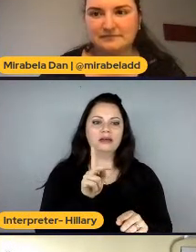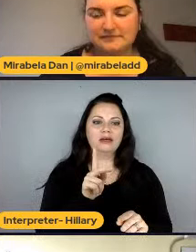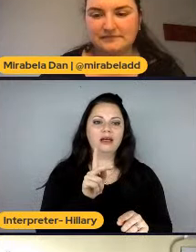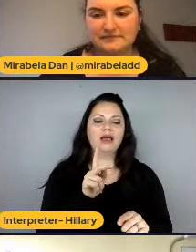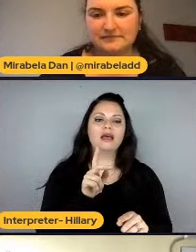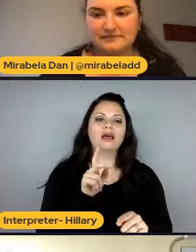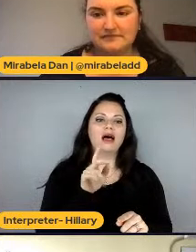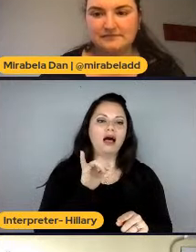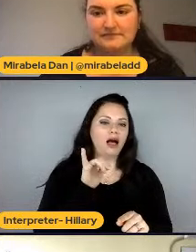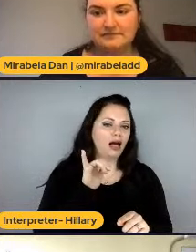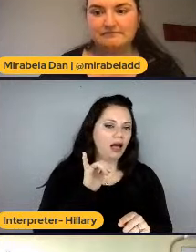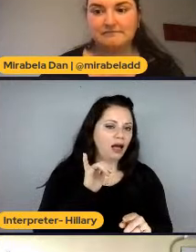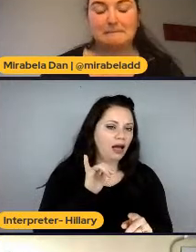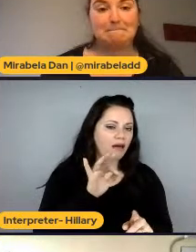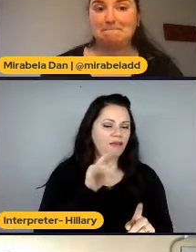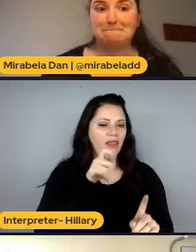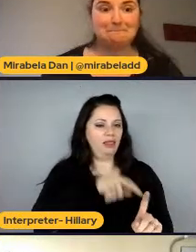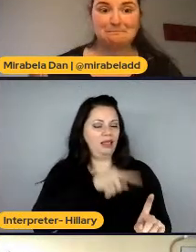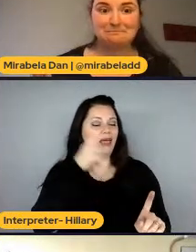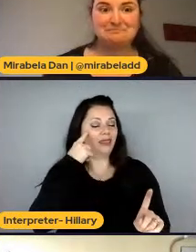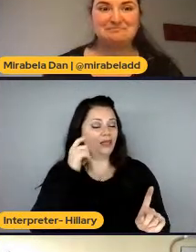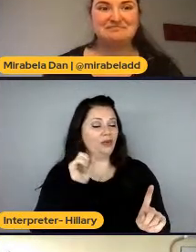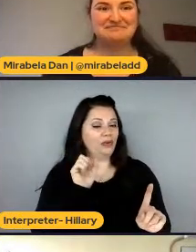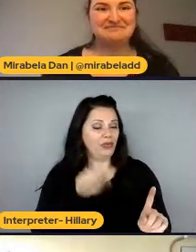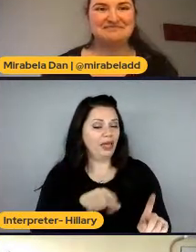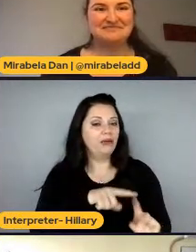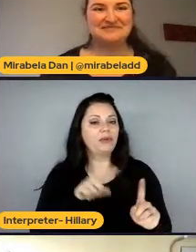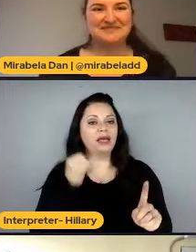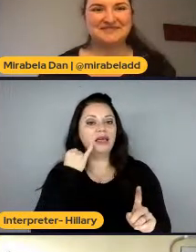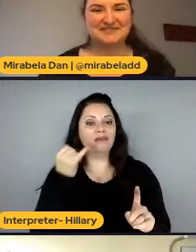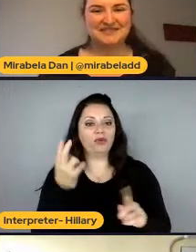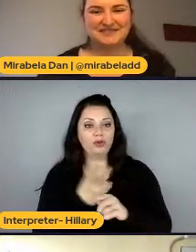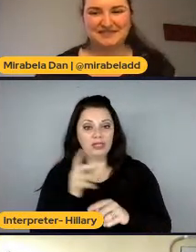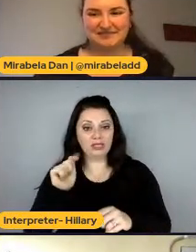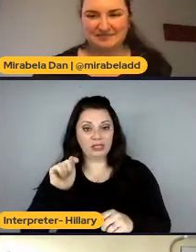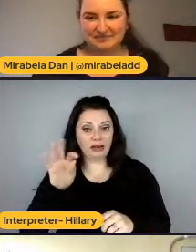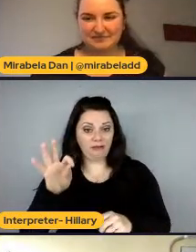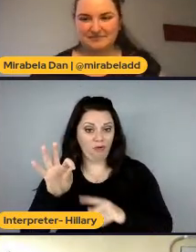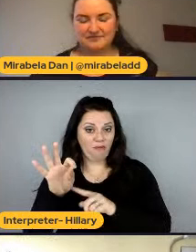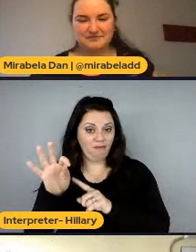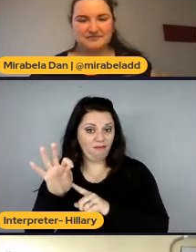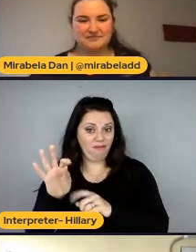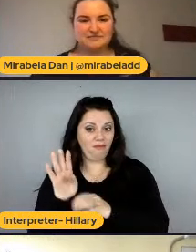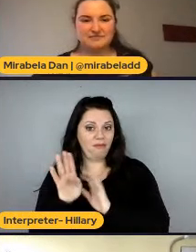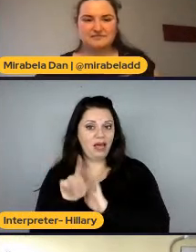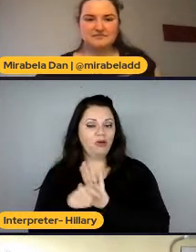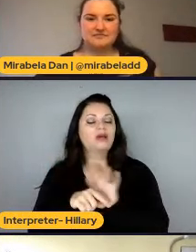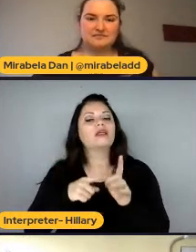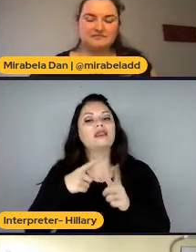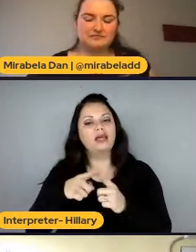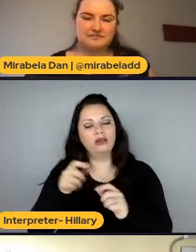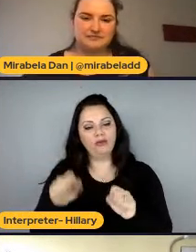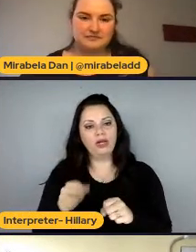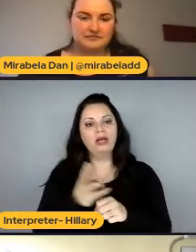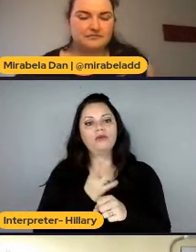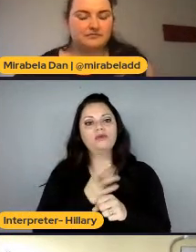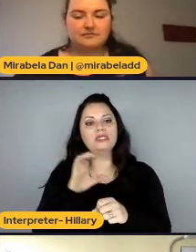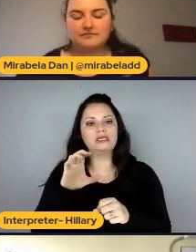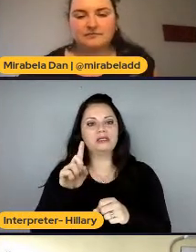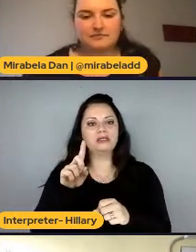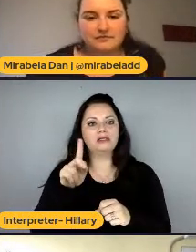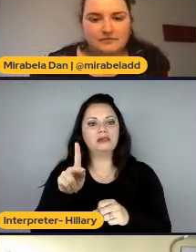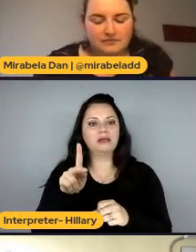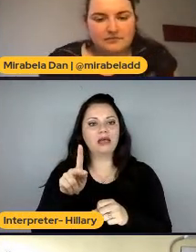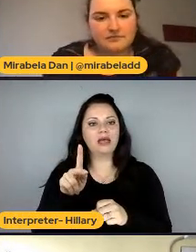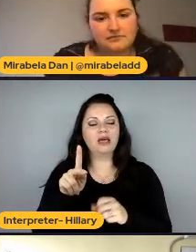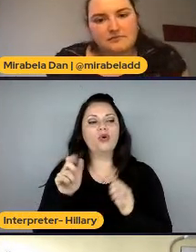deploy over there, I think you can. But as we're using Terraform in the background, you can work with CDK